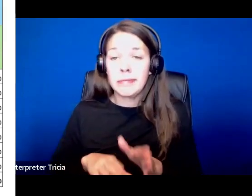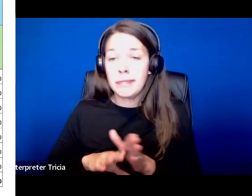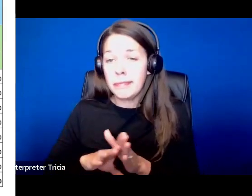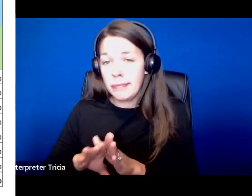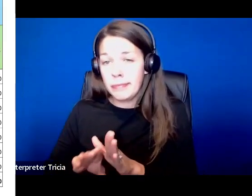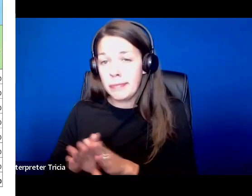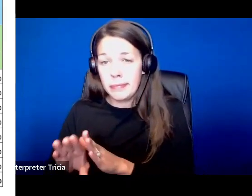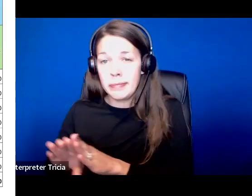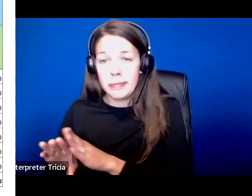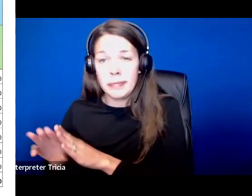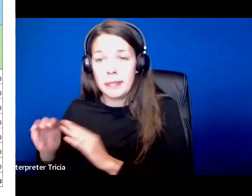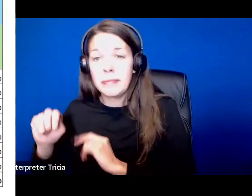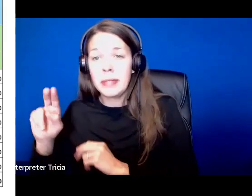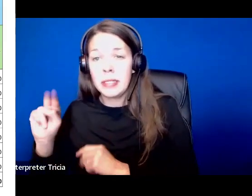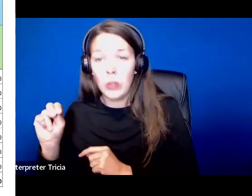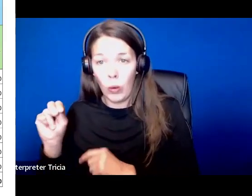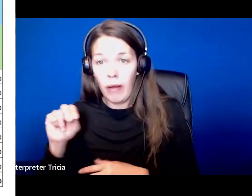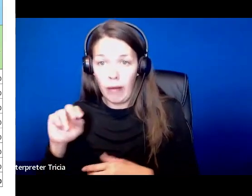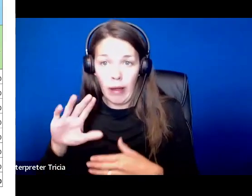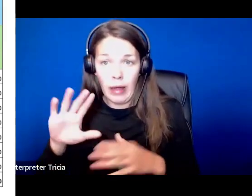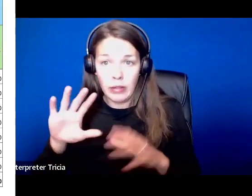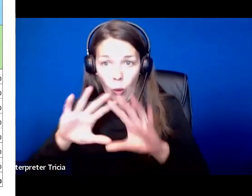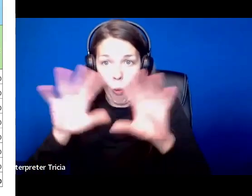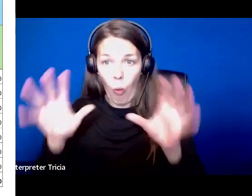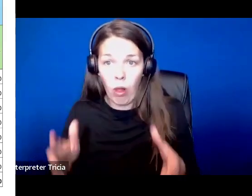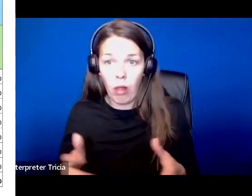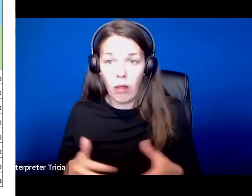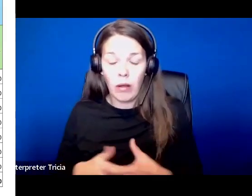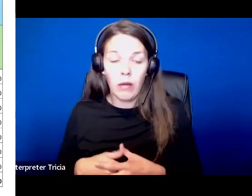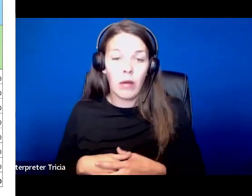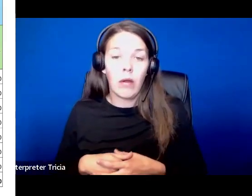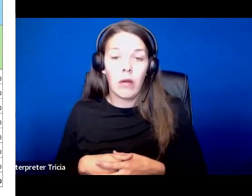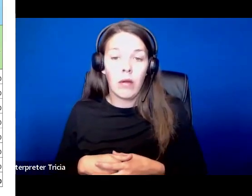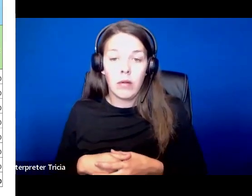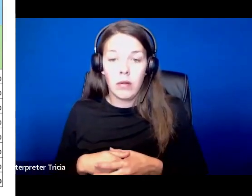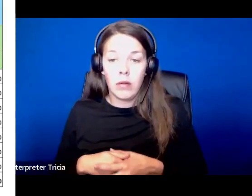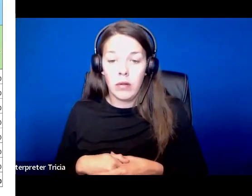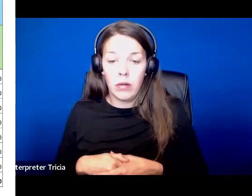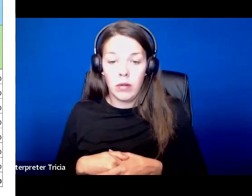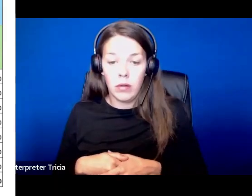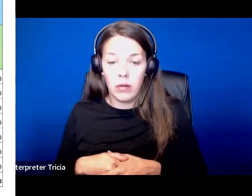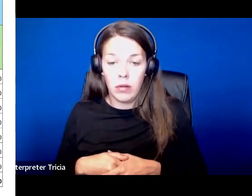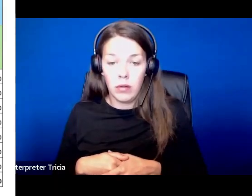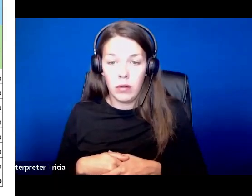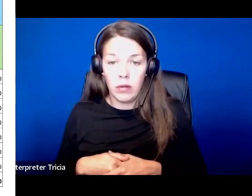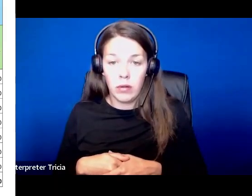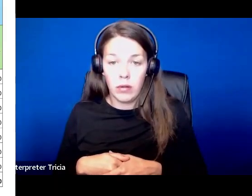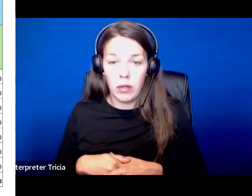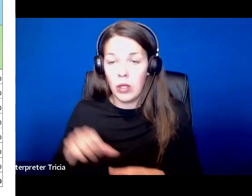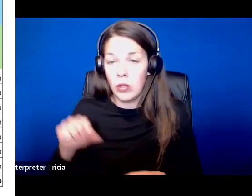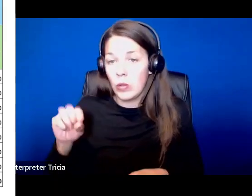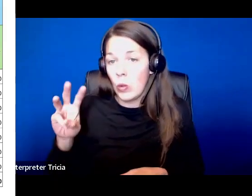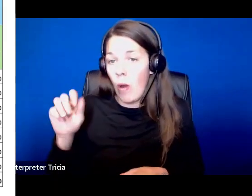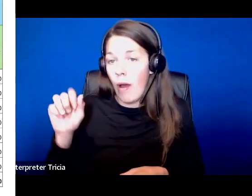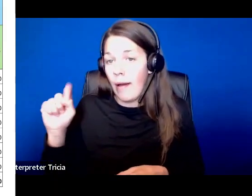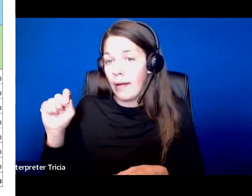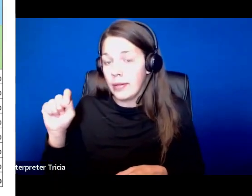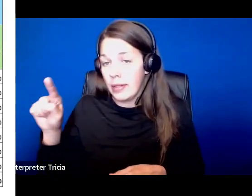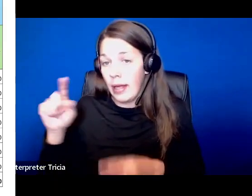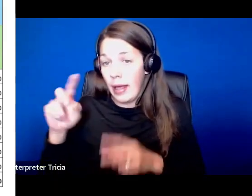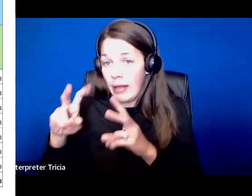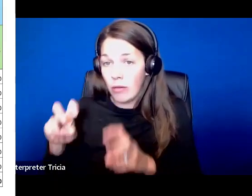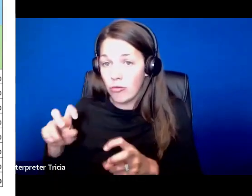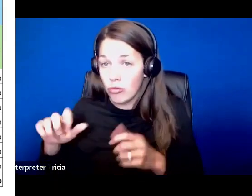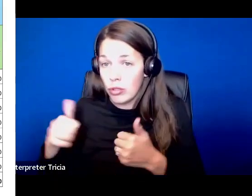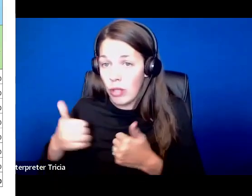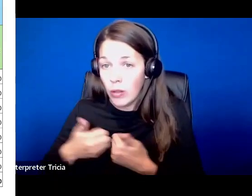in Minnesota as a whole. And so, if you're gonna look at what the in the SWOT analysis, what the